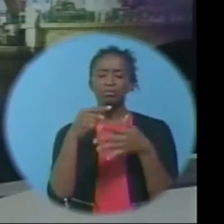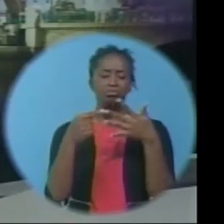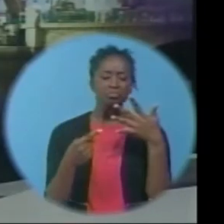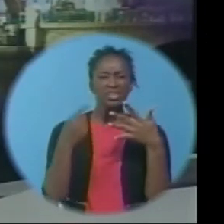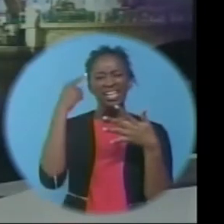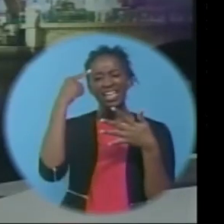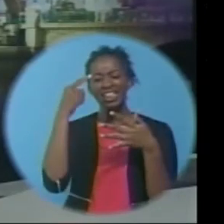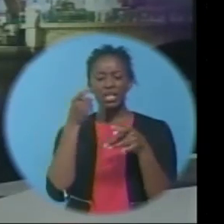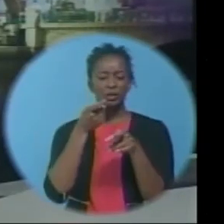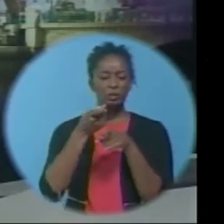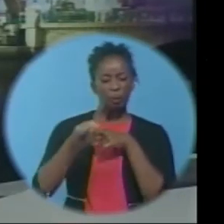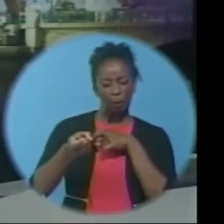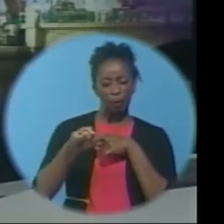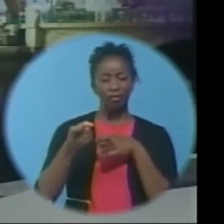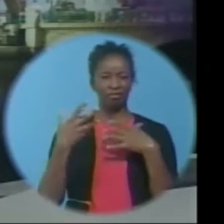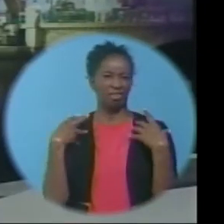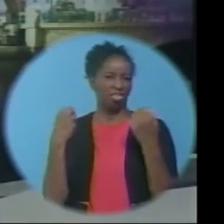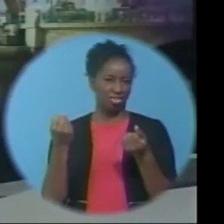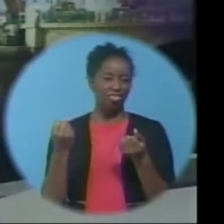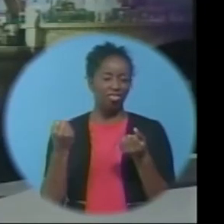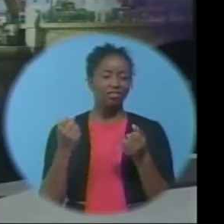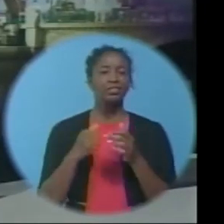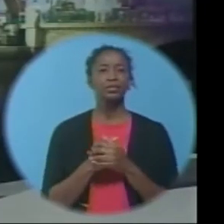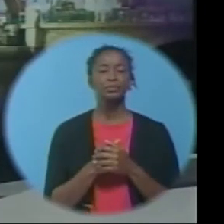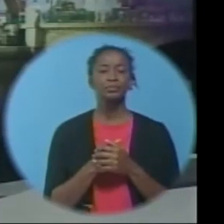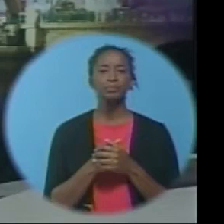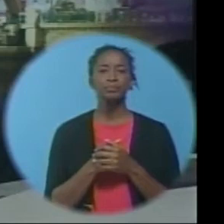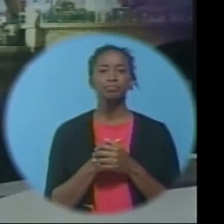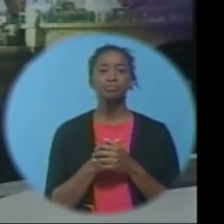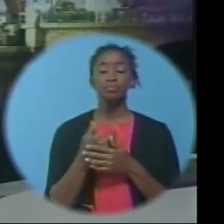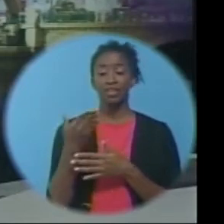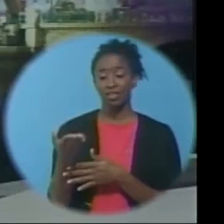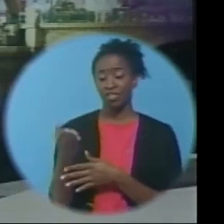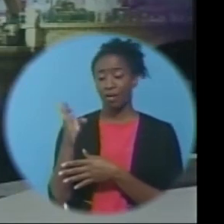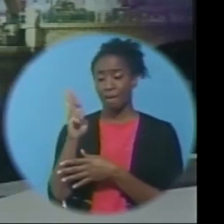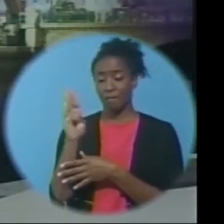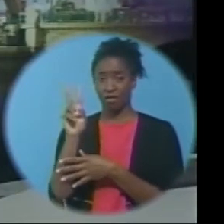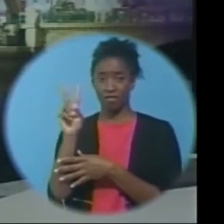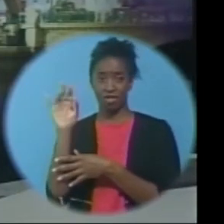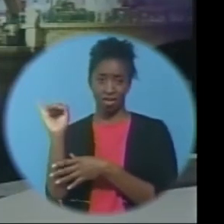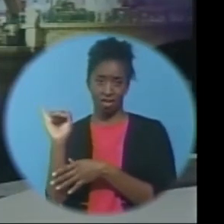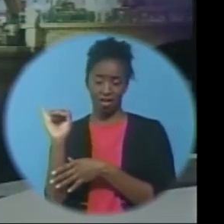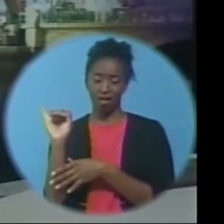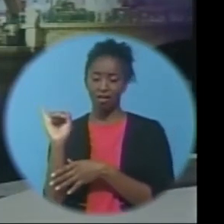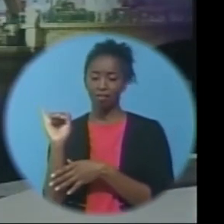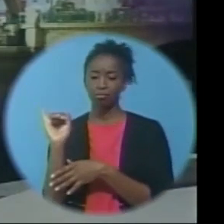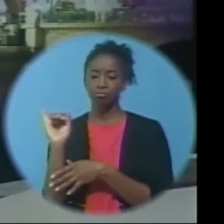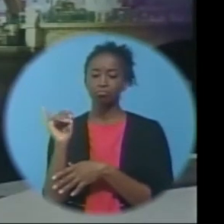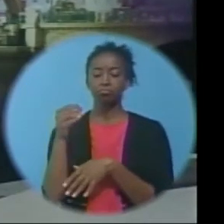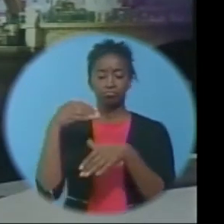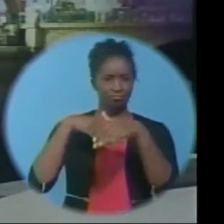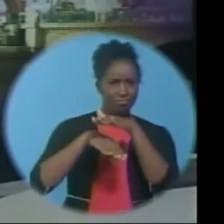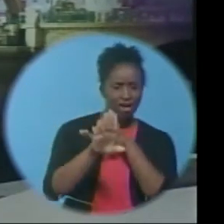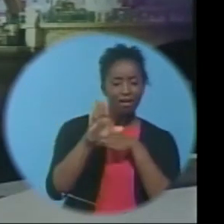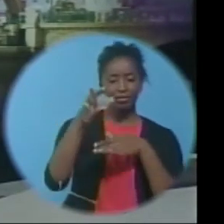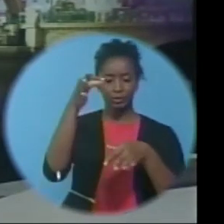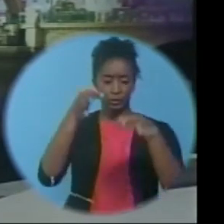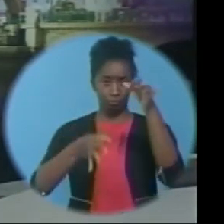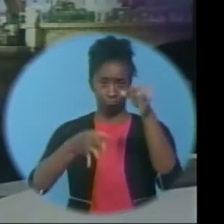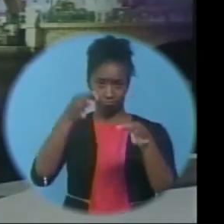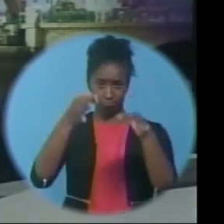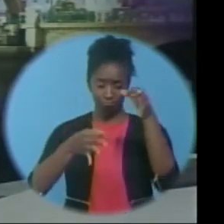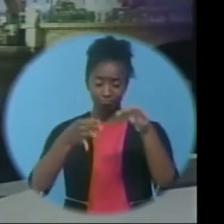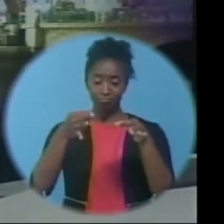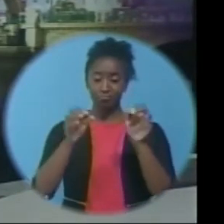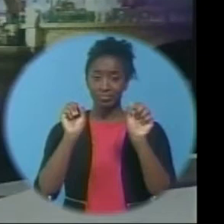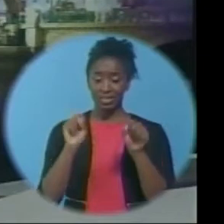alcohol or tobacco. Well, lawmakers in the British Virgin Islands have been singled out as the prime offenders of the